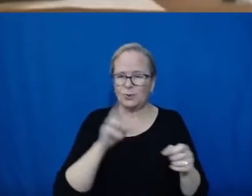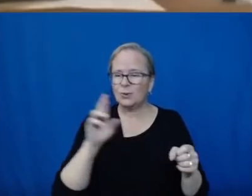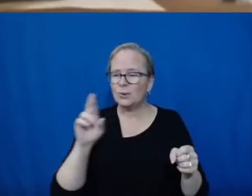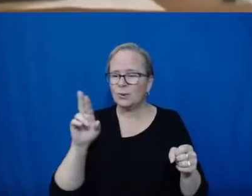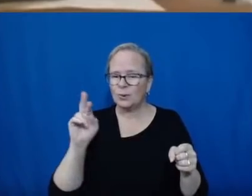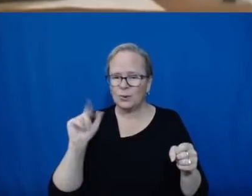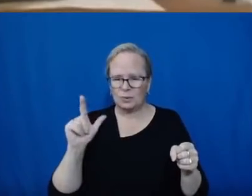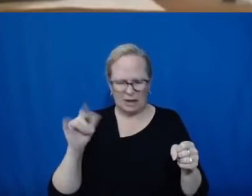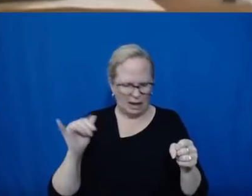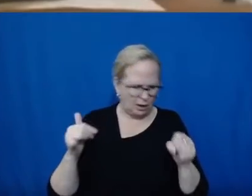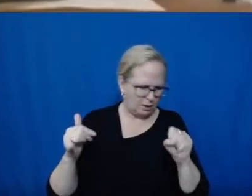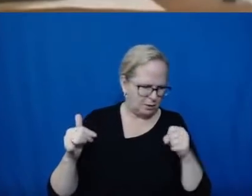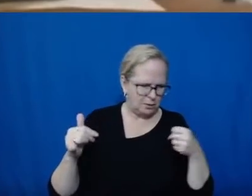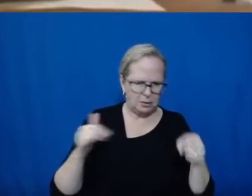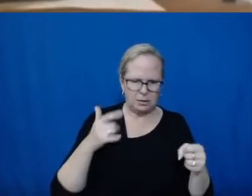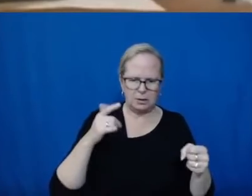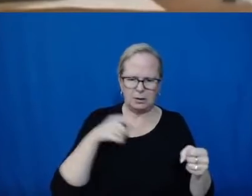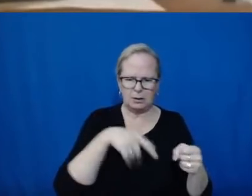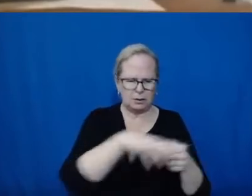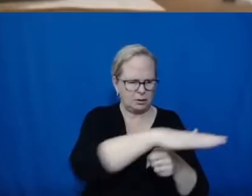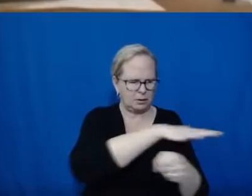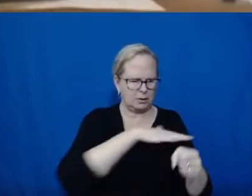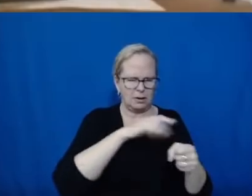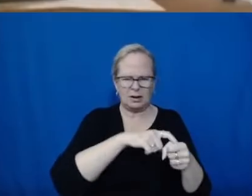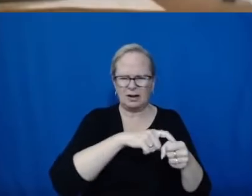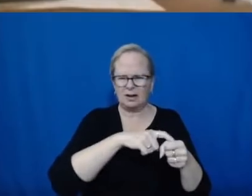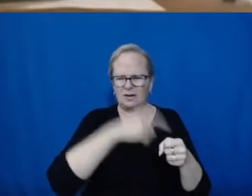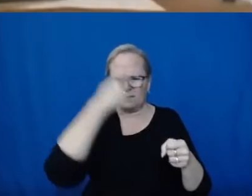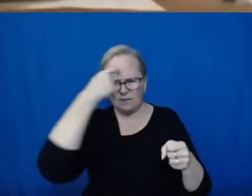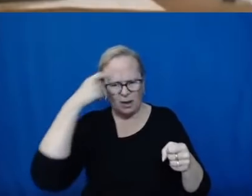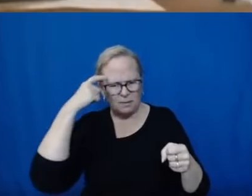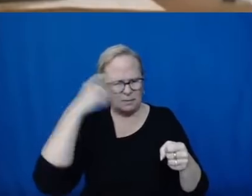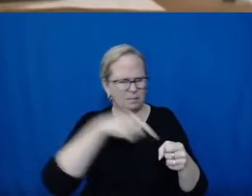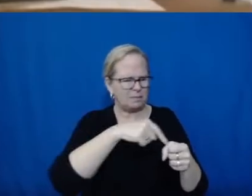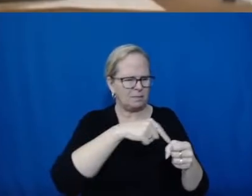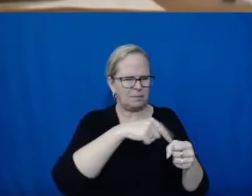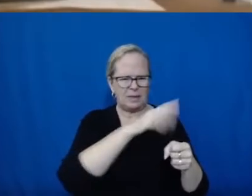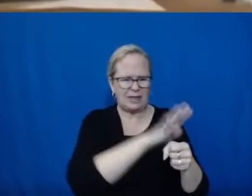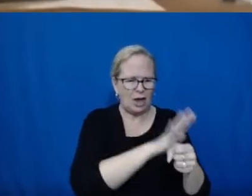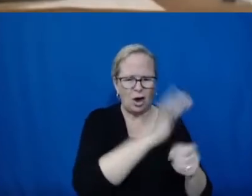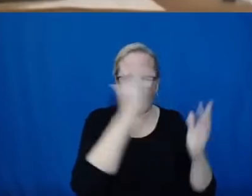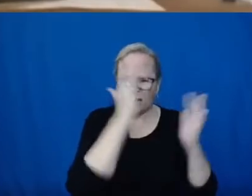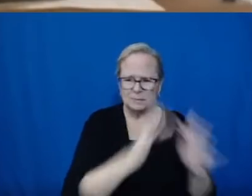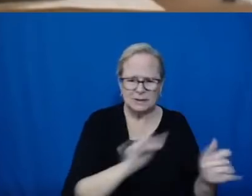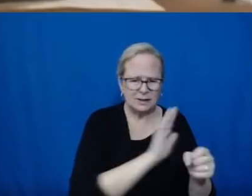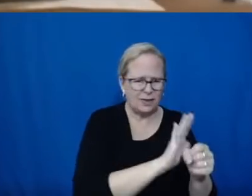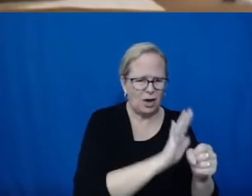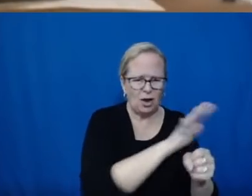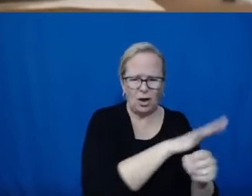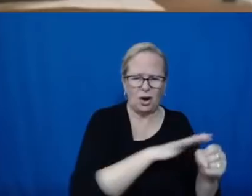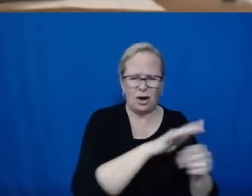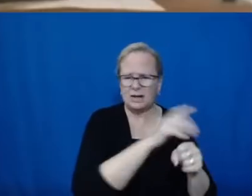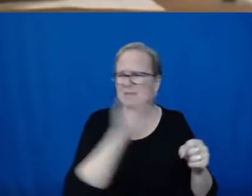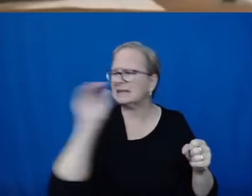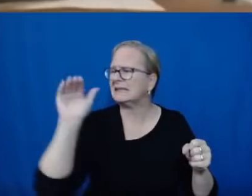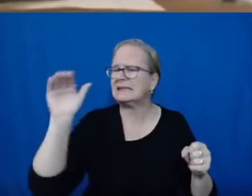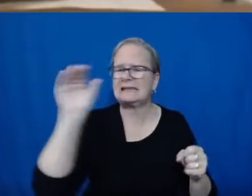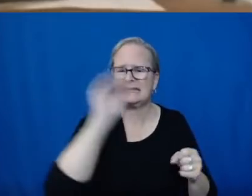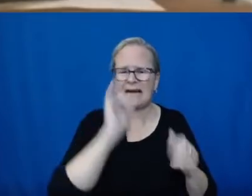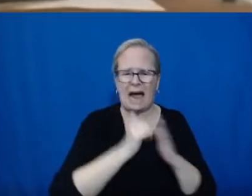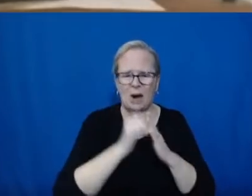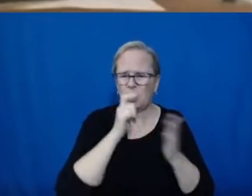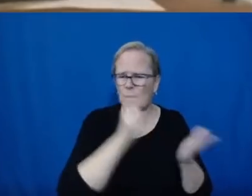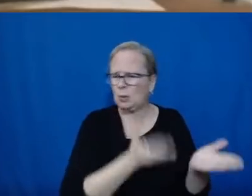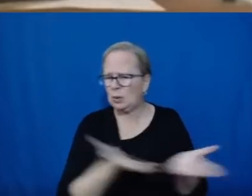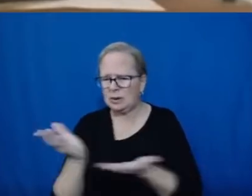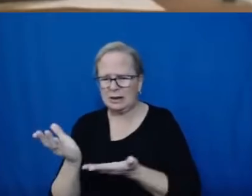is now having multiple COVID or other traumas happening, every site is looking for transport, which means that the air ambulance paramedics are spread extremely thin around